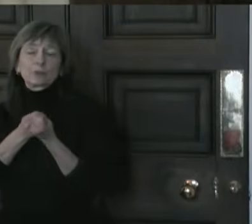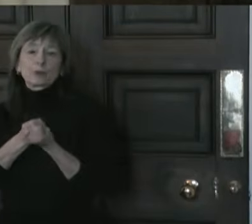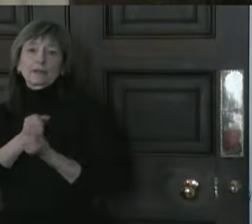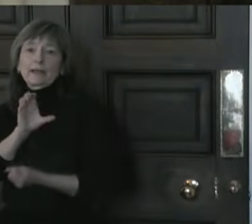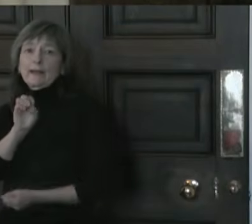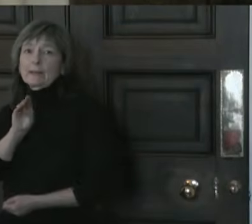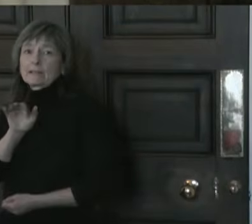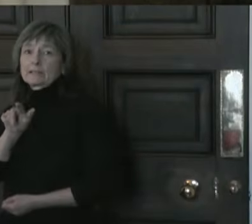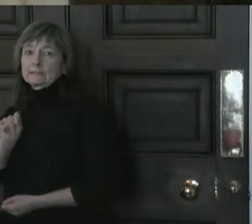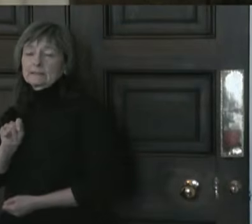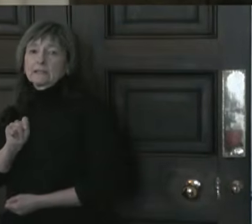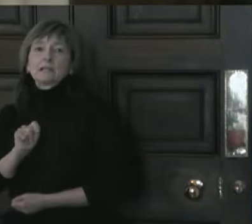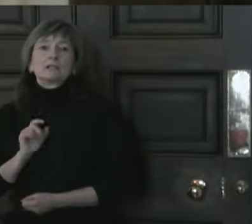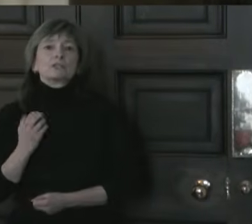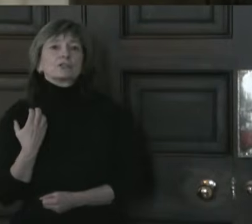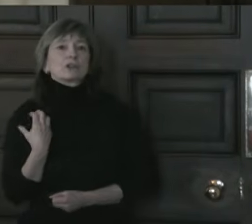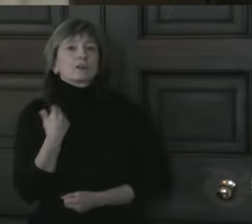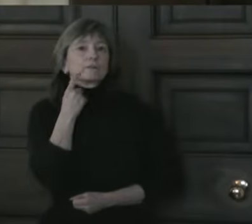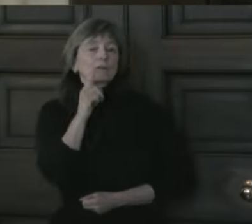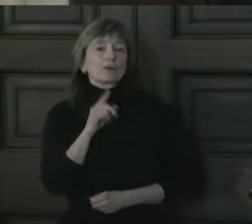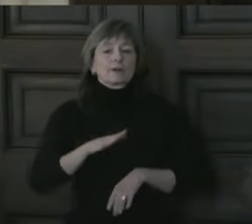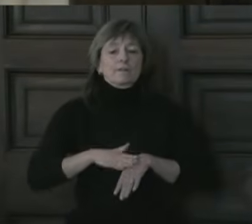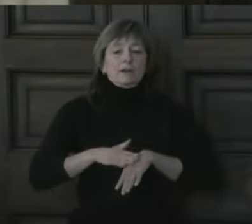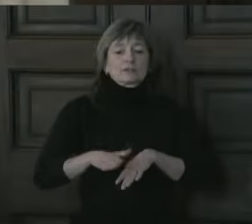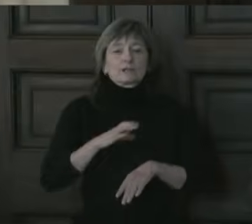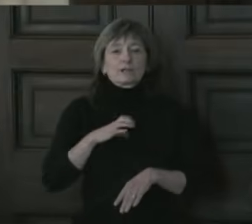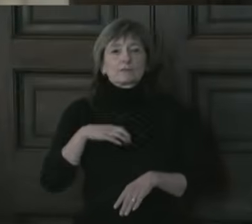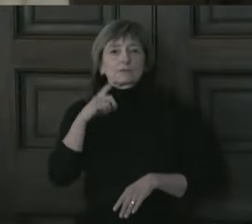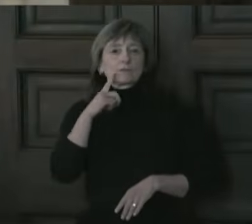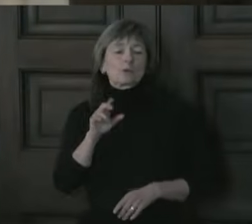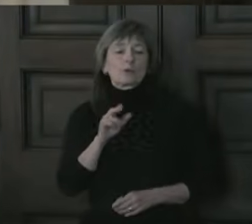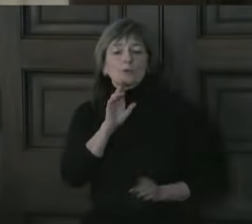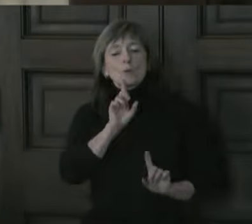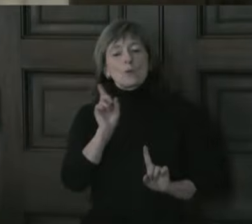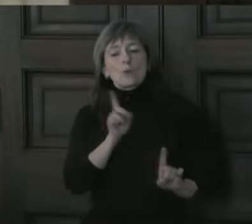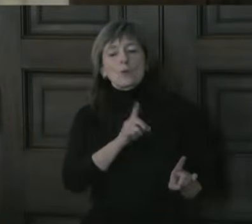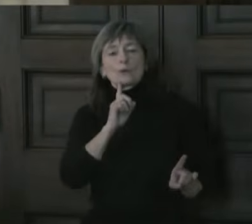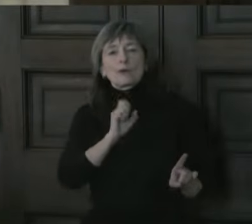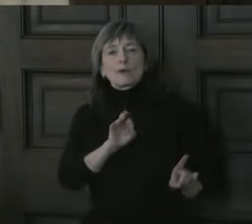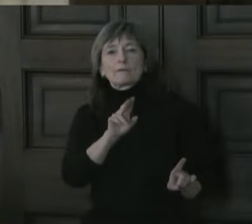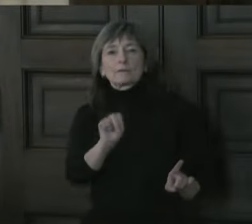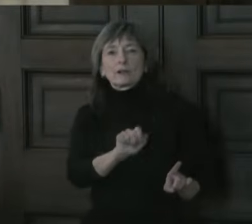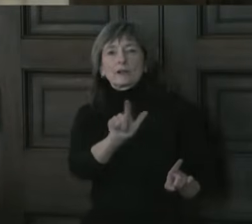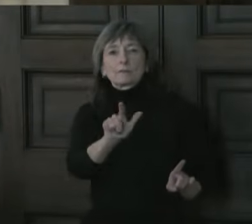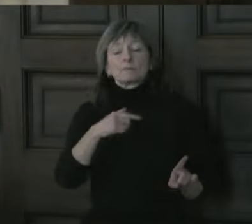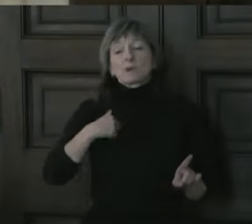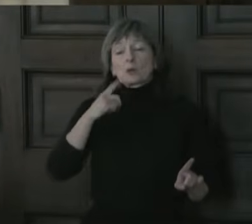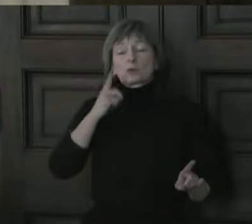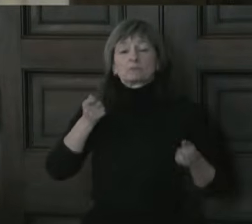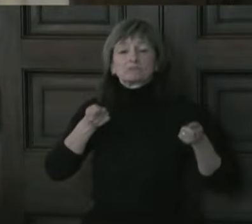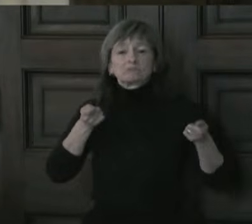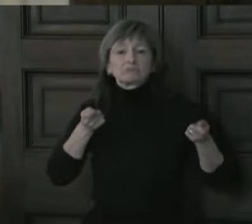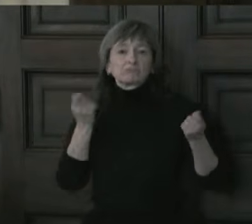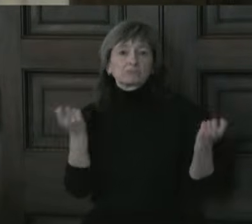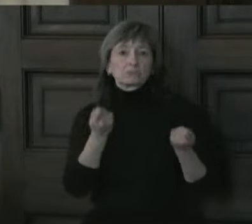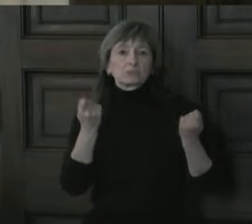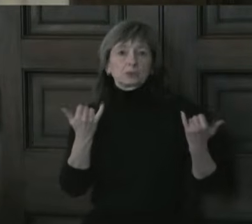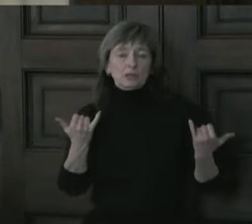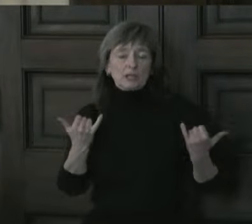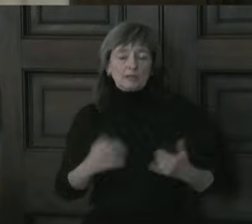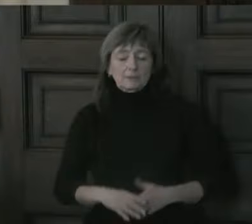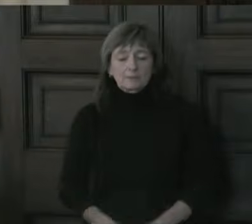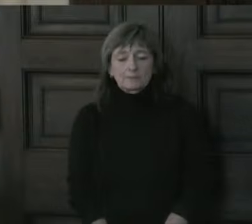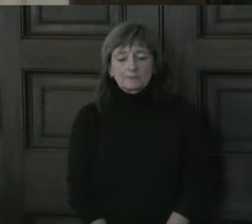Chair of the Advisory Council of the Order of Newfoundland and Labrador. I will be your Master of Ceremonies for today's